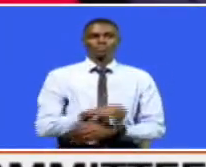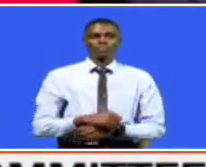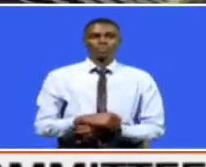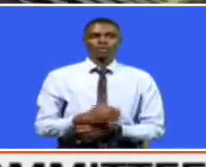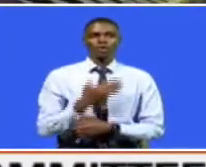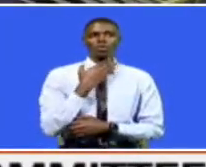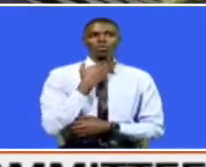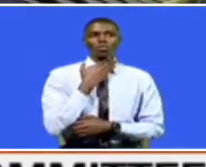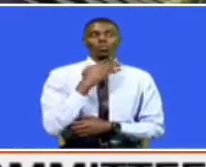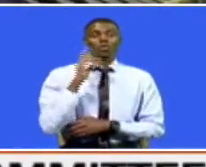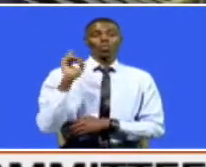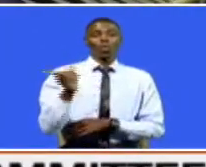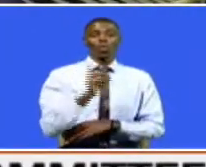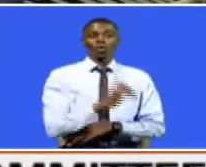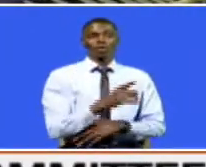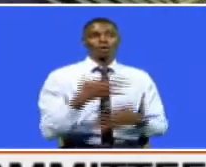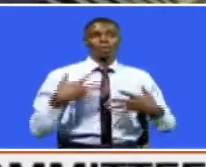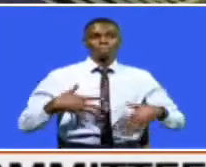warn cartels,